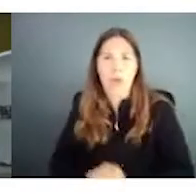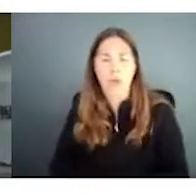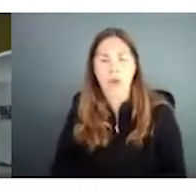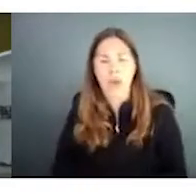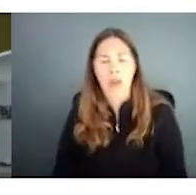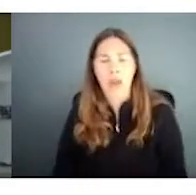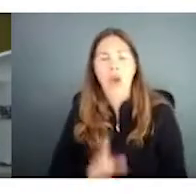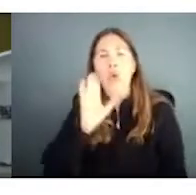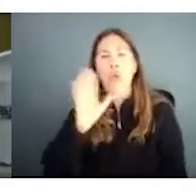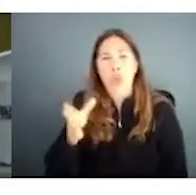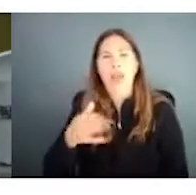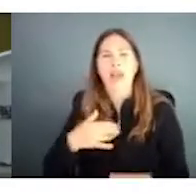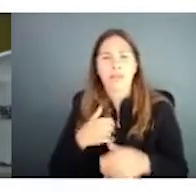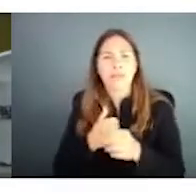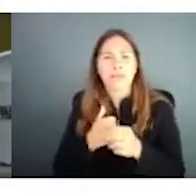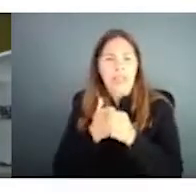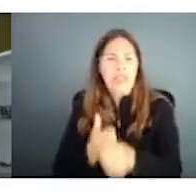And I will continue.